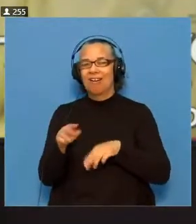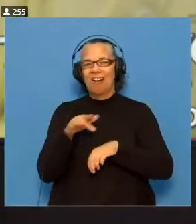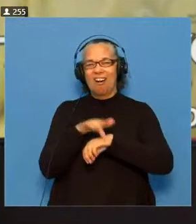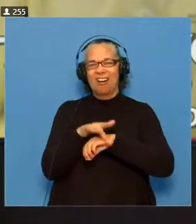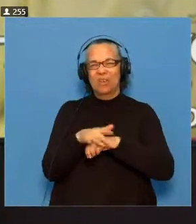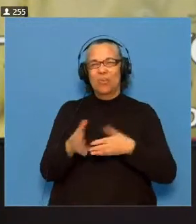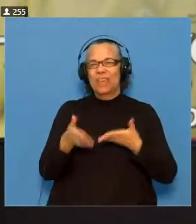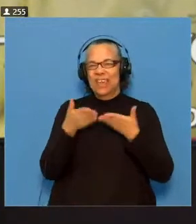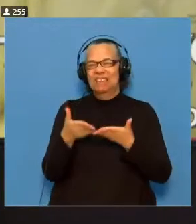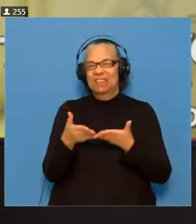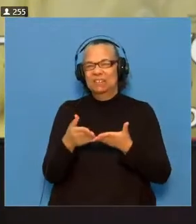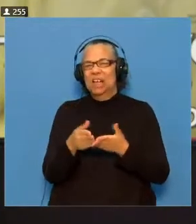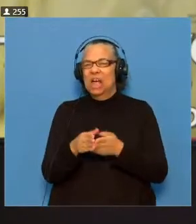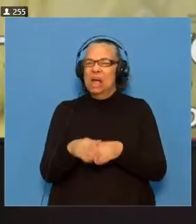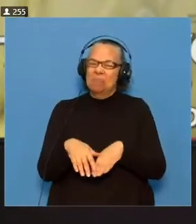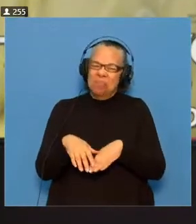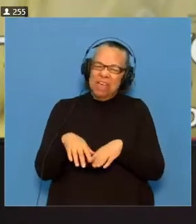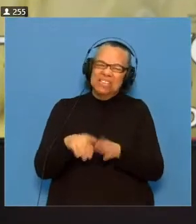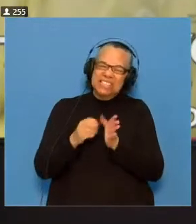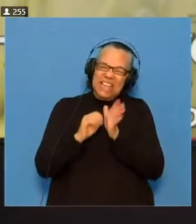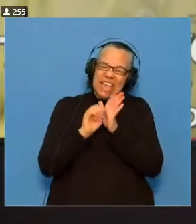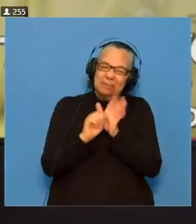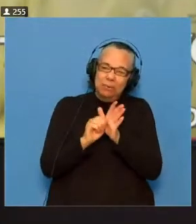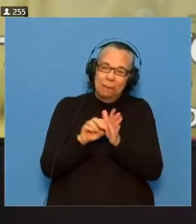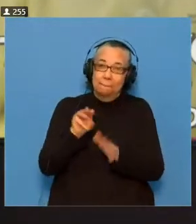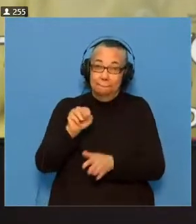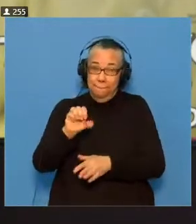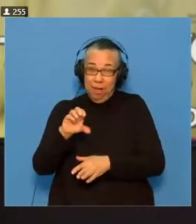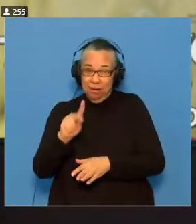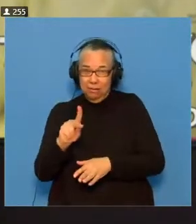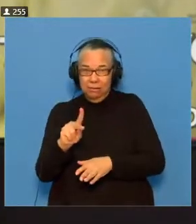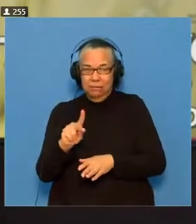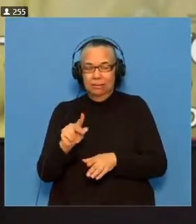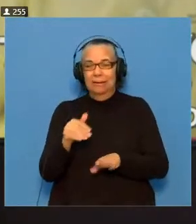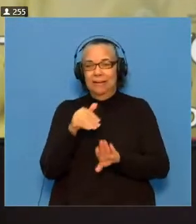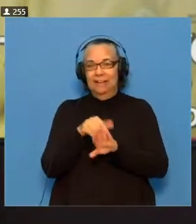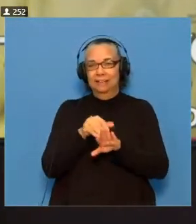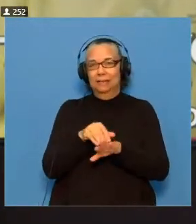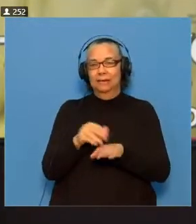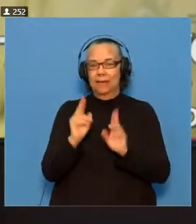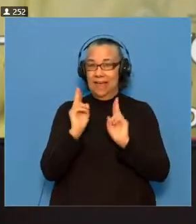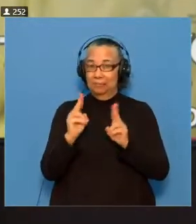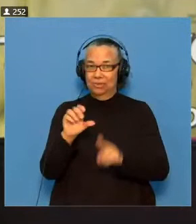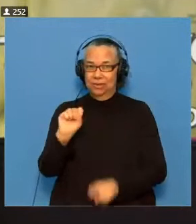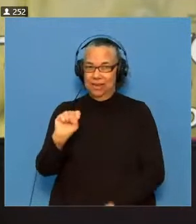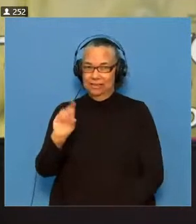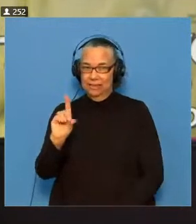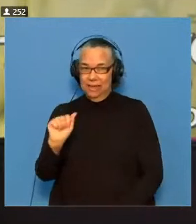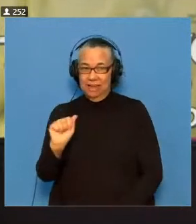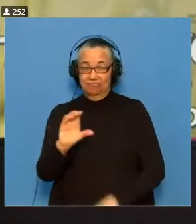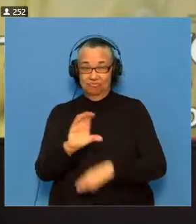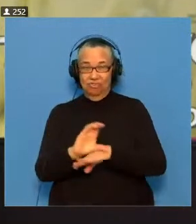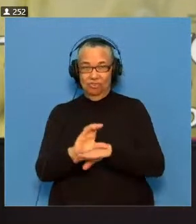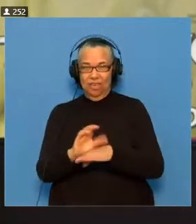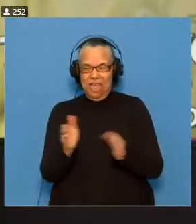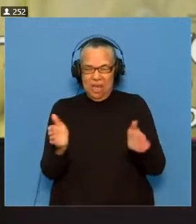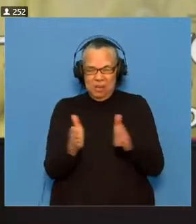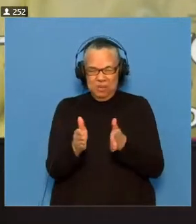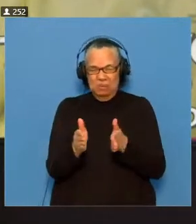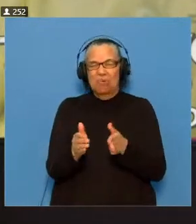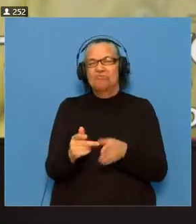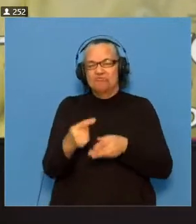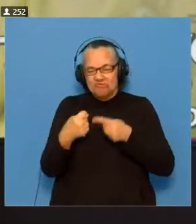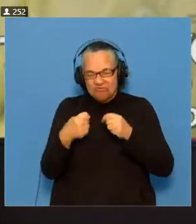mock vaccination trial exercise at the Hamilton Seventh-day Adventist Church. This was a small exercise designed to